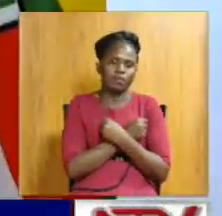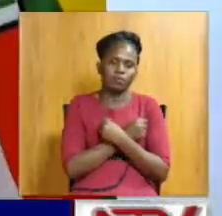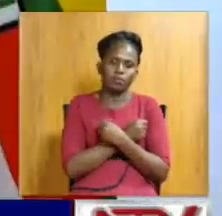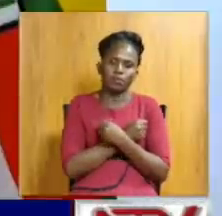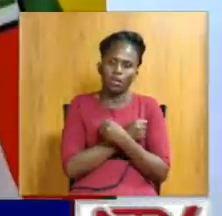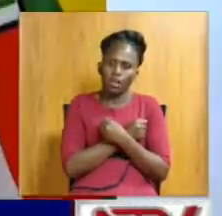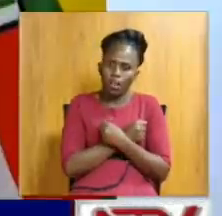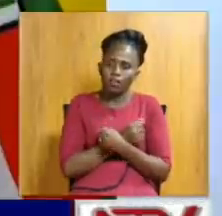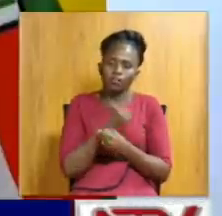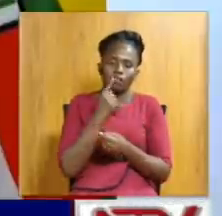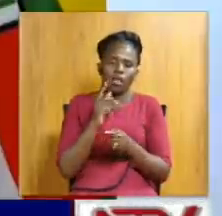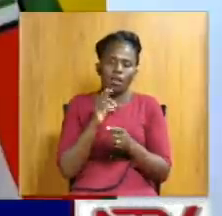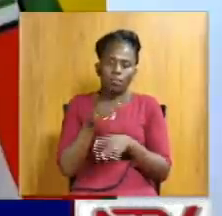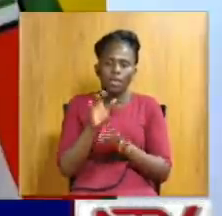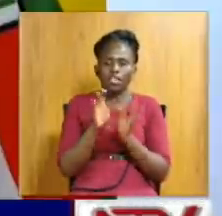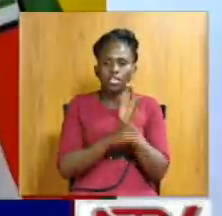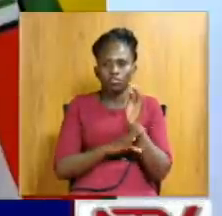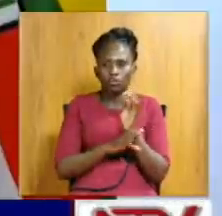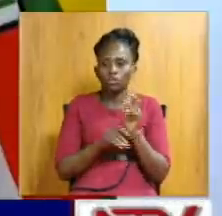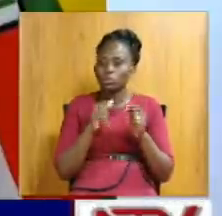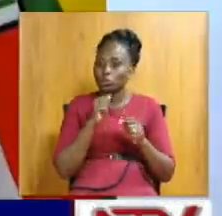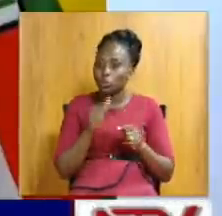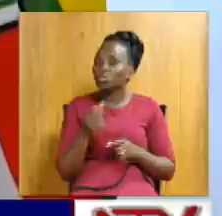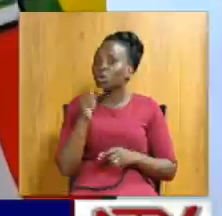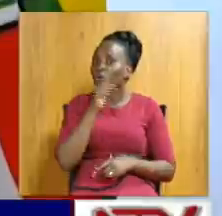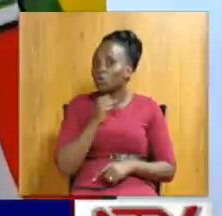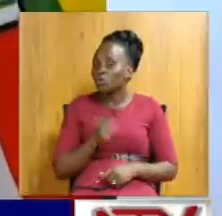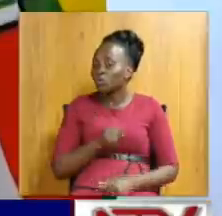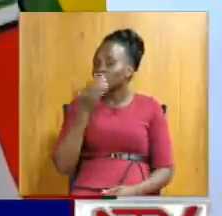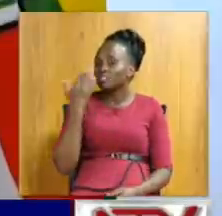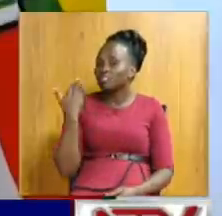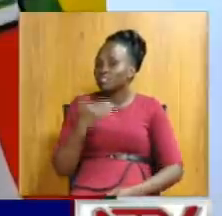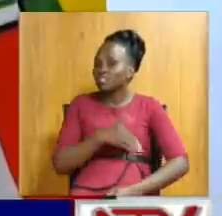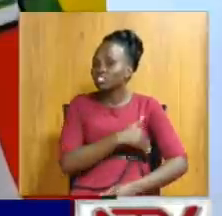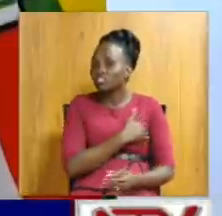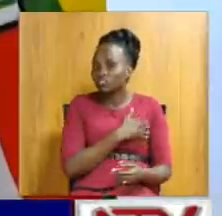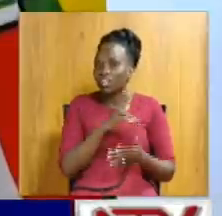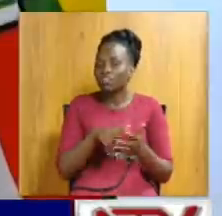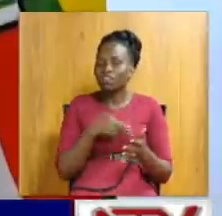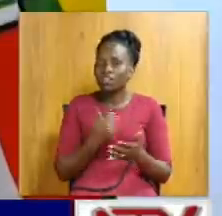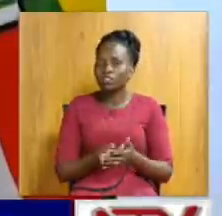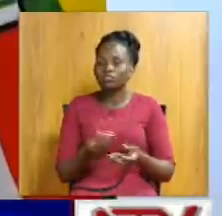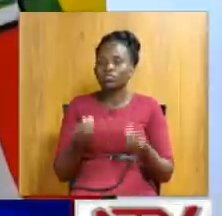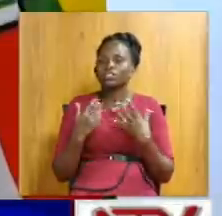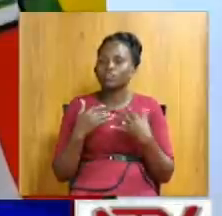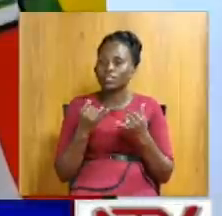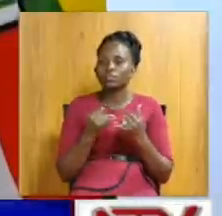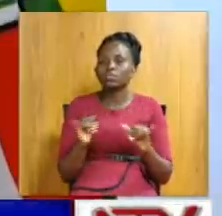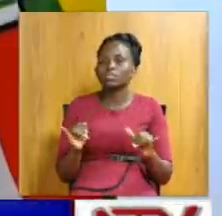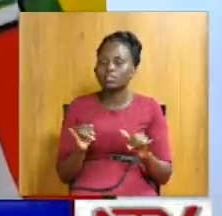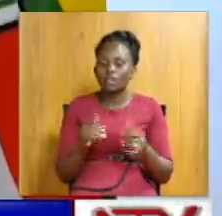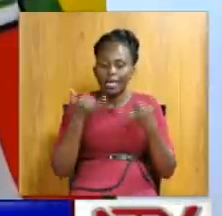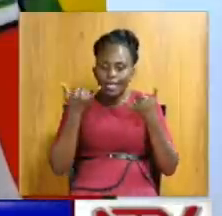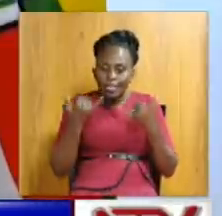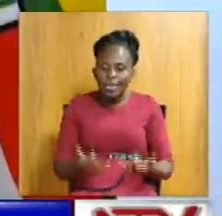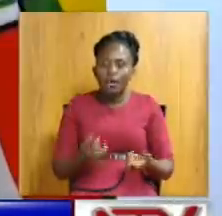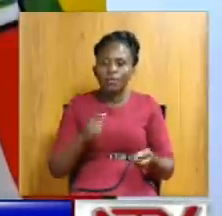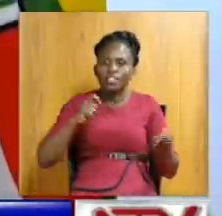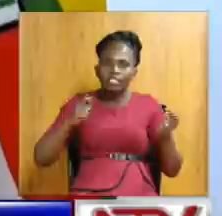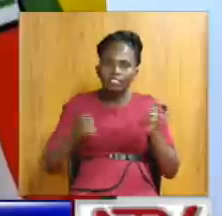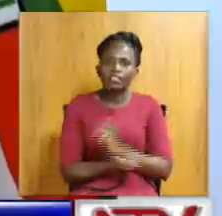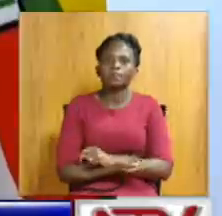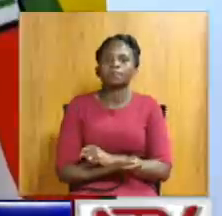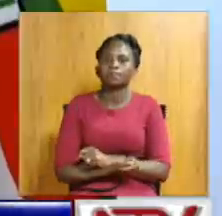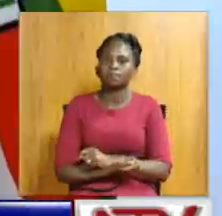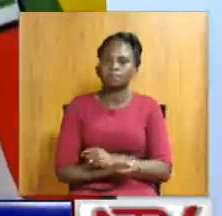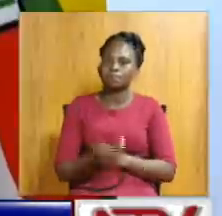and not the traditional chiefs that failed to guarantee our independence from the imperialists, has been in motion